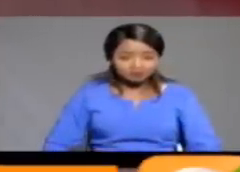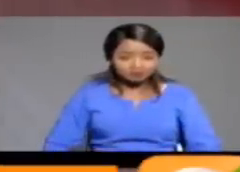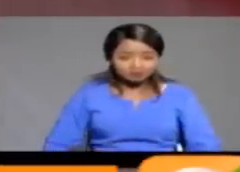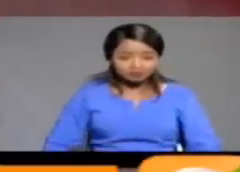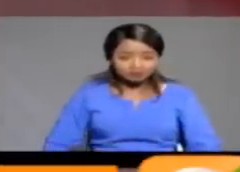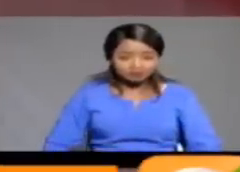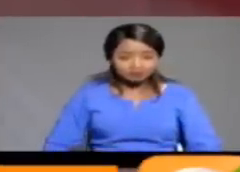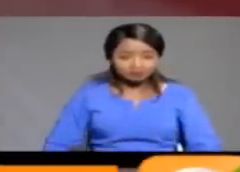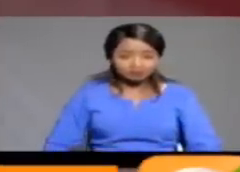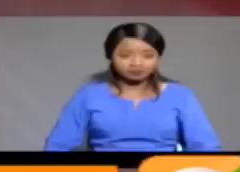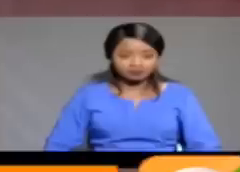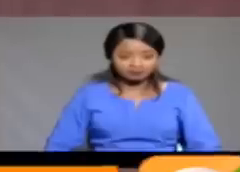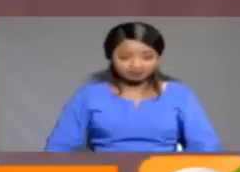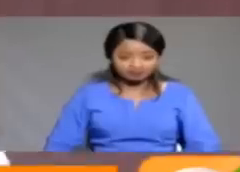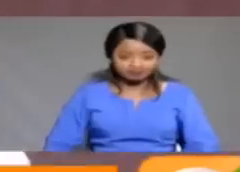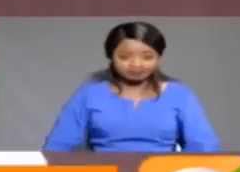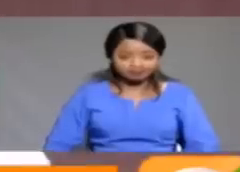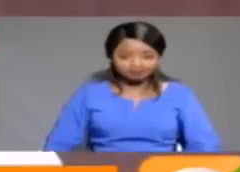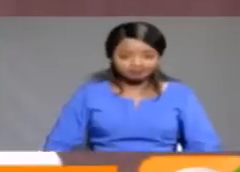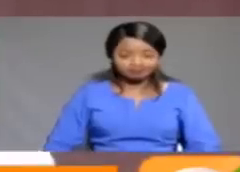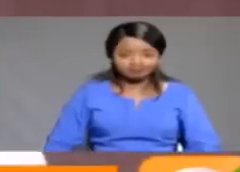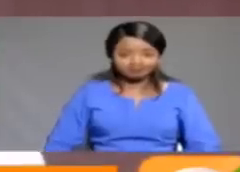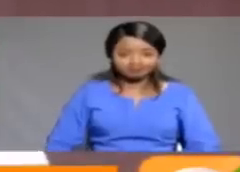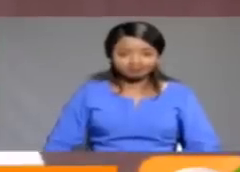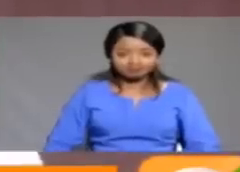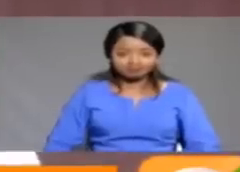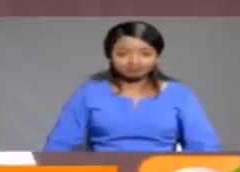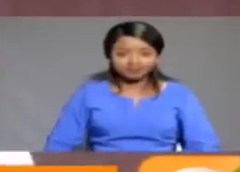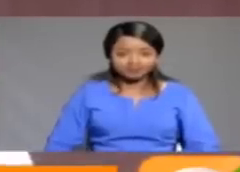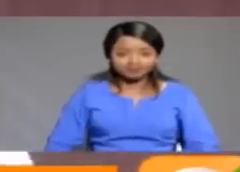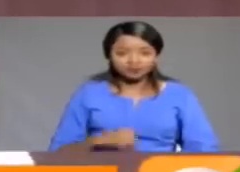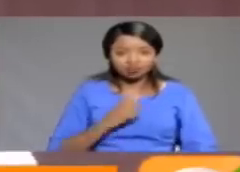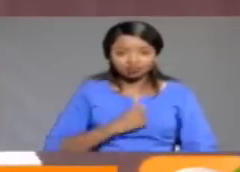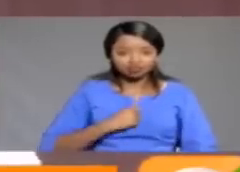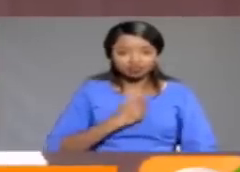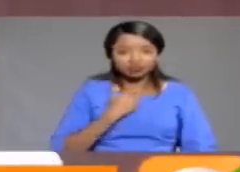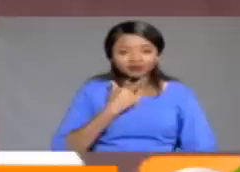Never totabule tare mu tarewe.